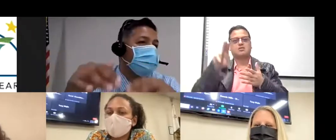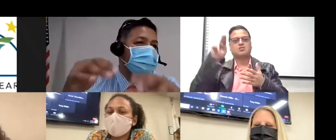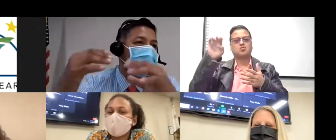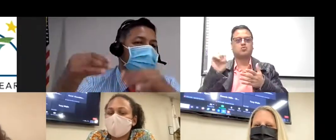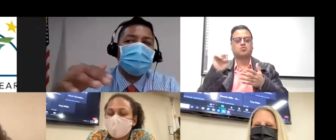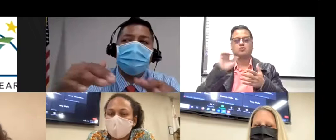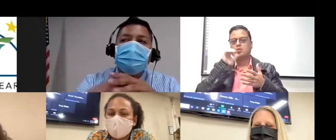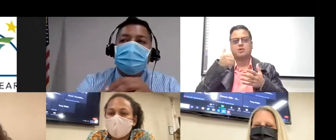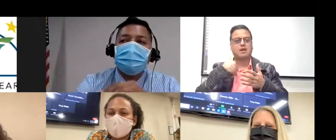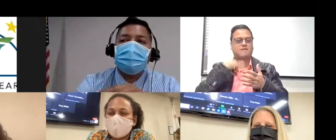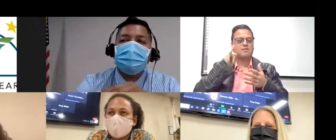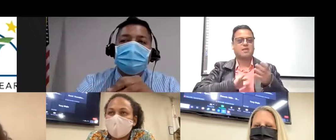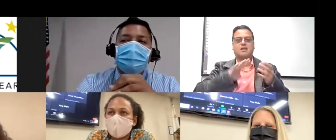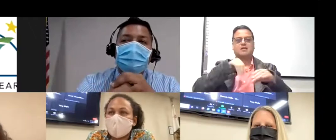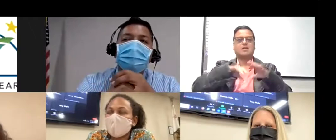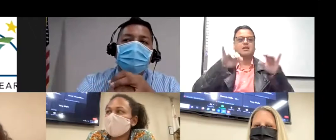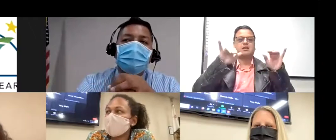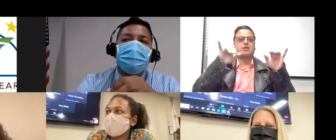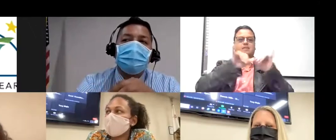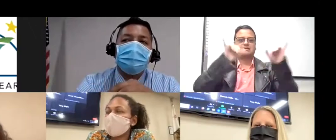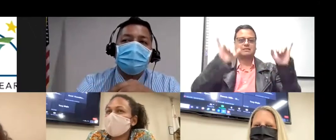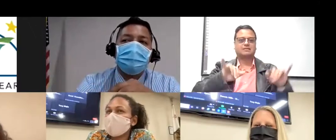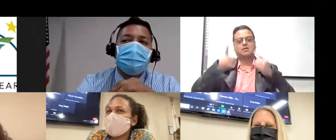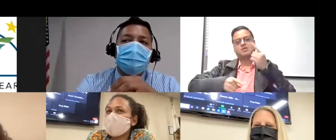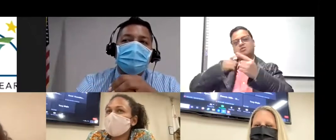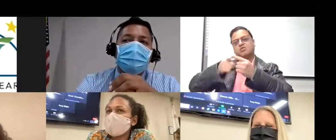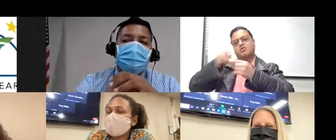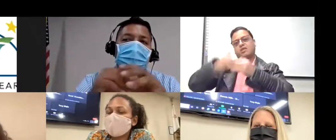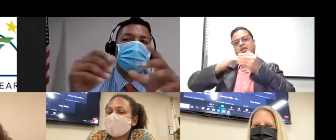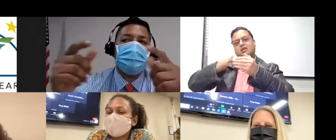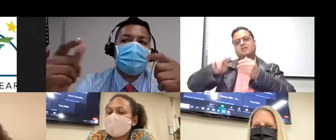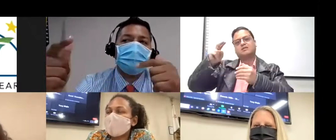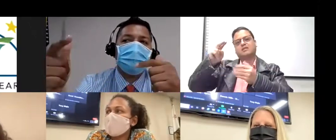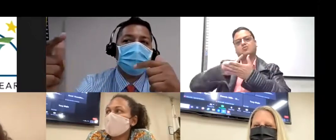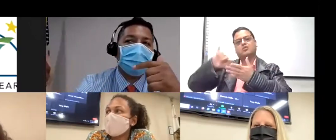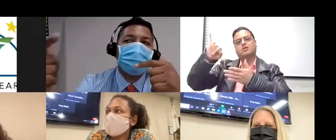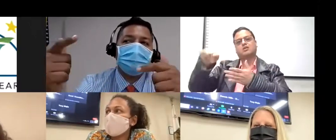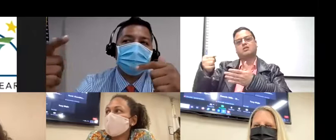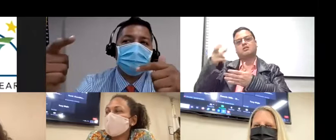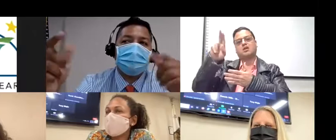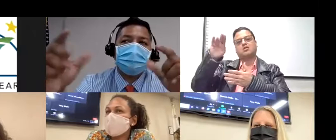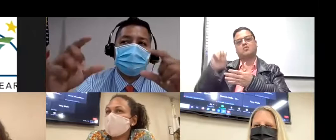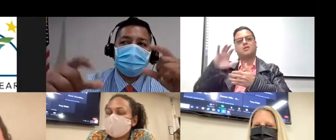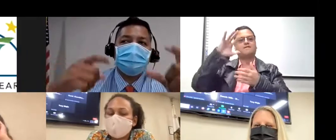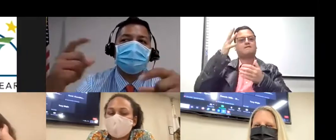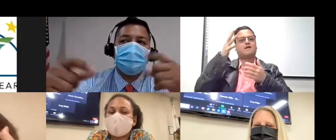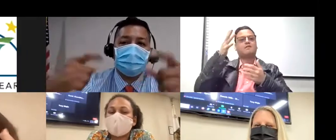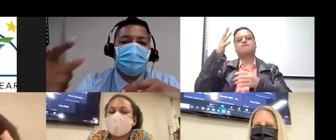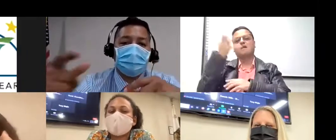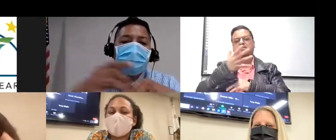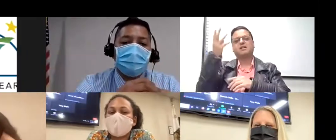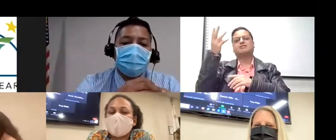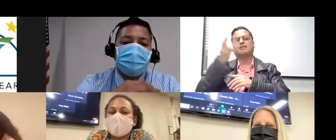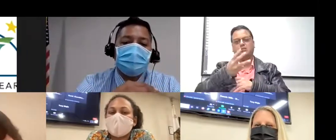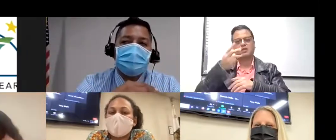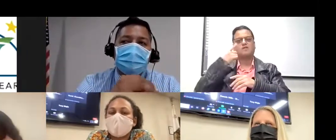have those entered into the system until the end of the second week in June, which would give us about 5 to 6 work days to turn it